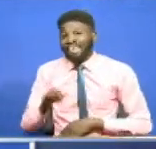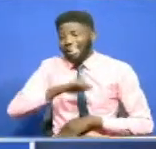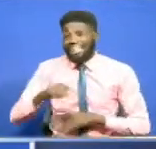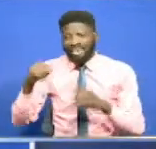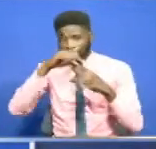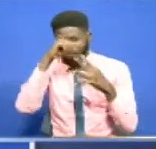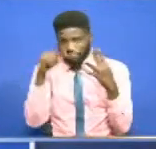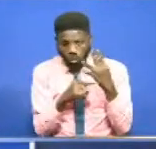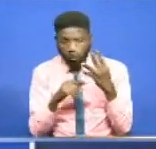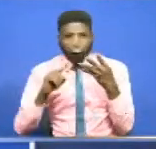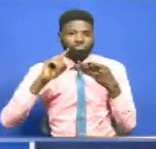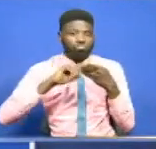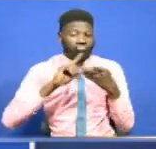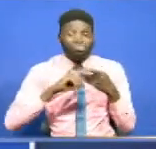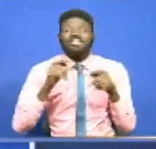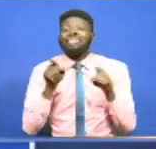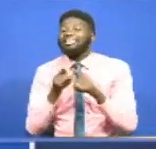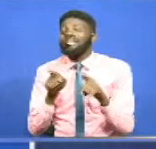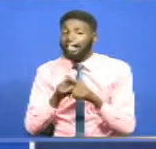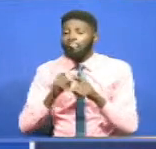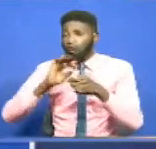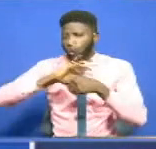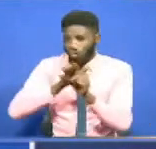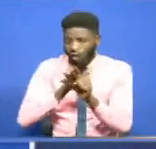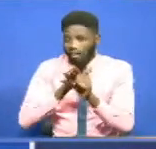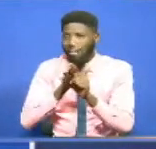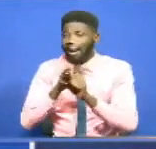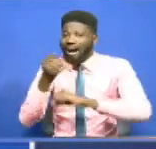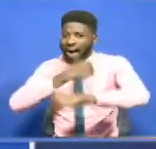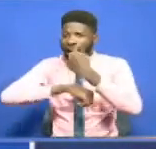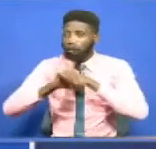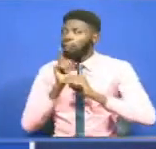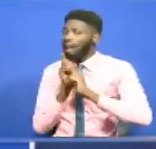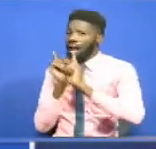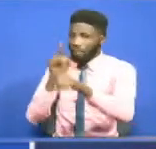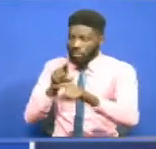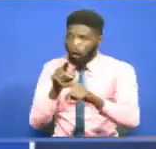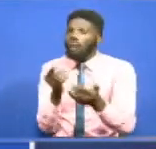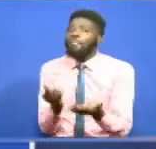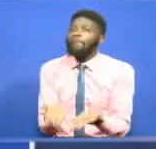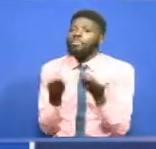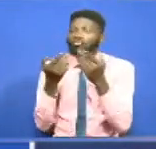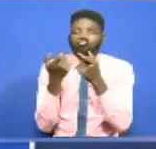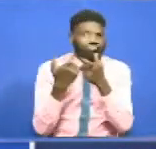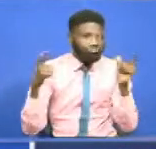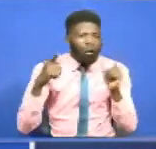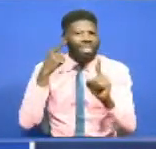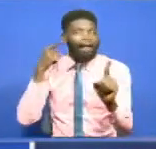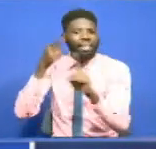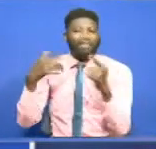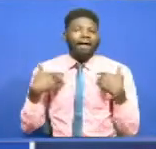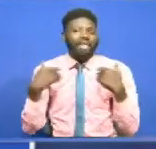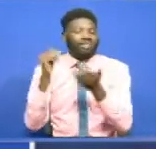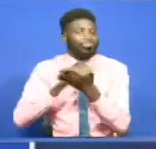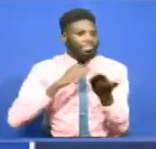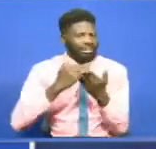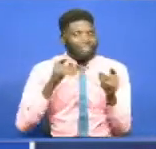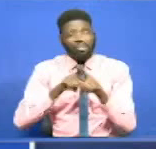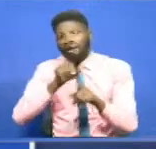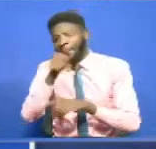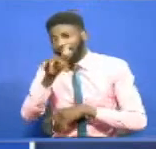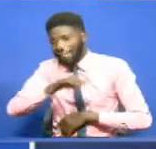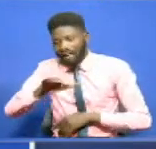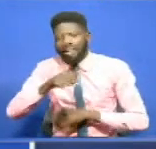namely scaling up the COVID-19 response in the immediate term, targeting the health sector and others most impacted